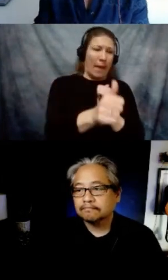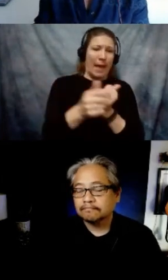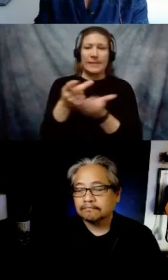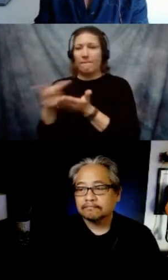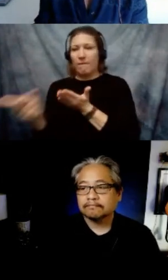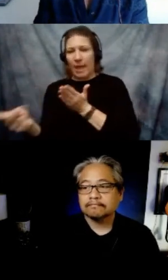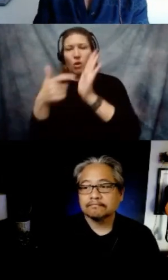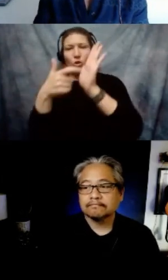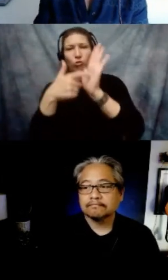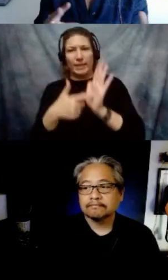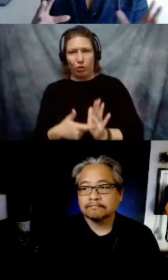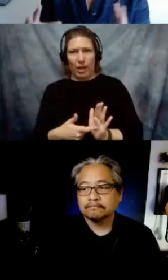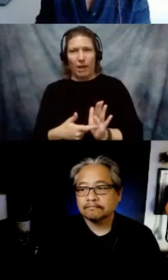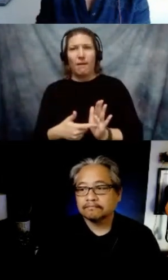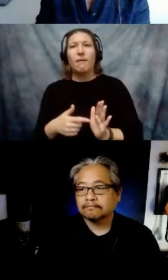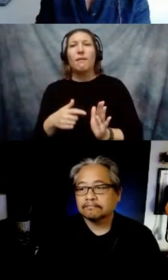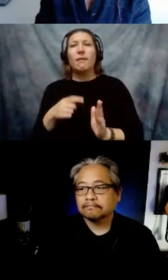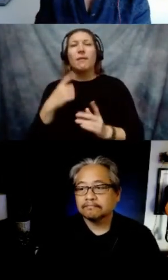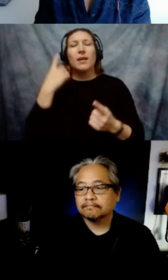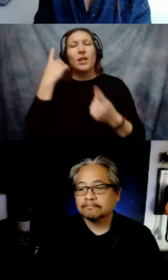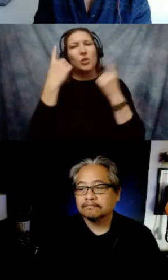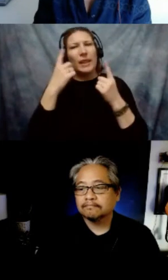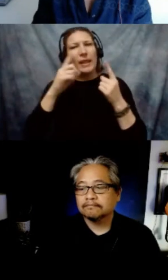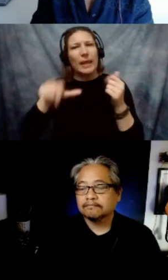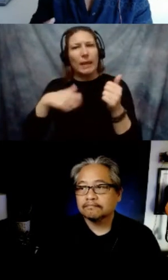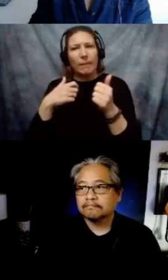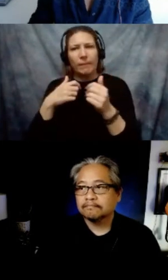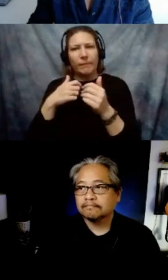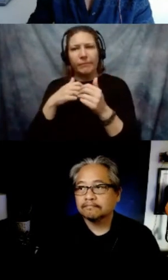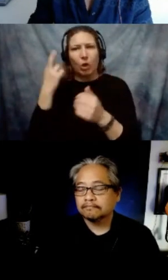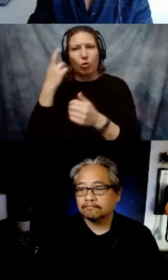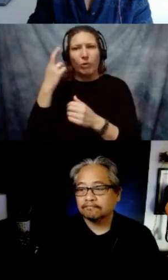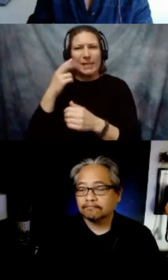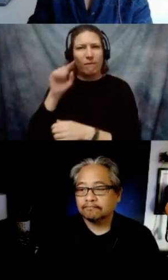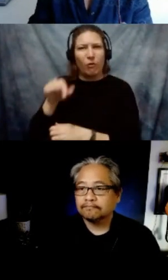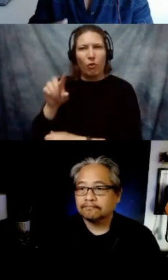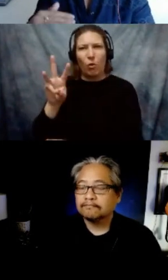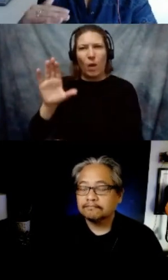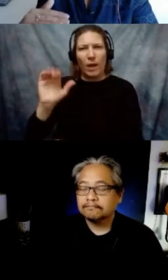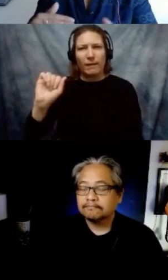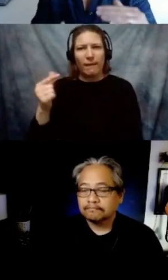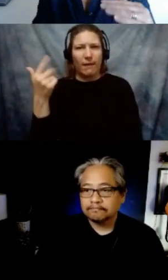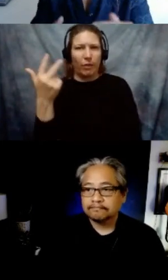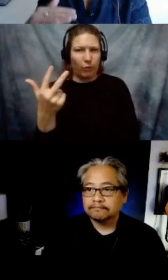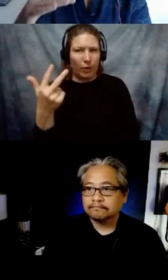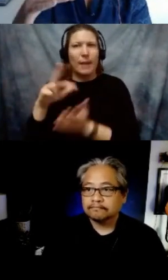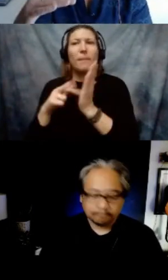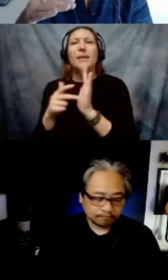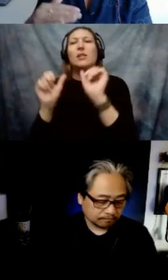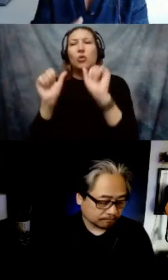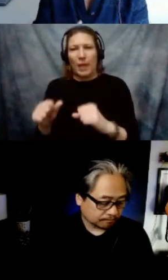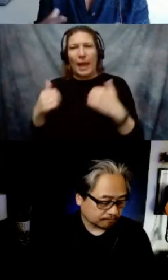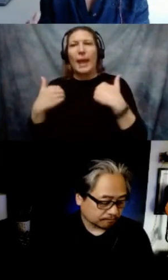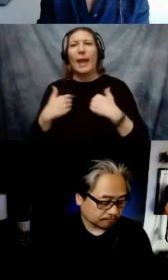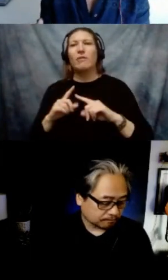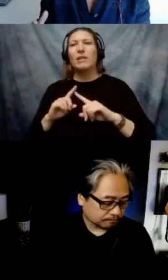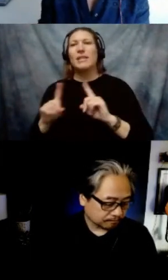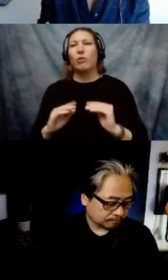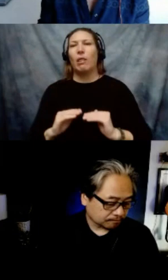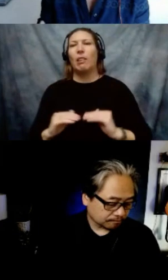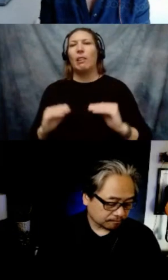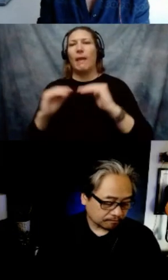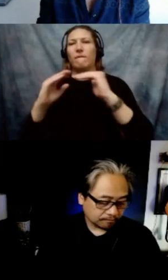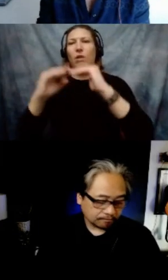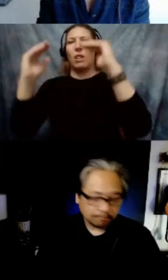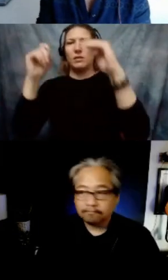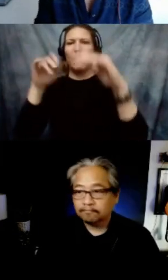along the lines of you can have different levels of accessibility. So I think that's a great to move forward to, because I do think there is a bit of